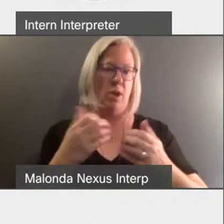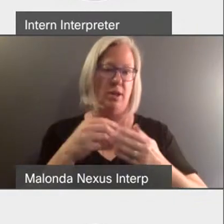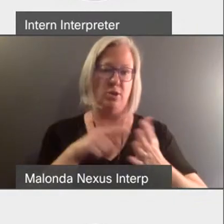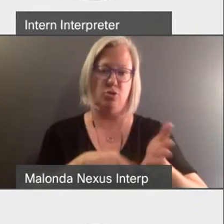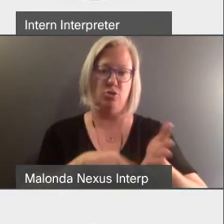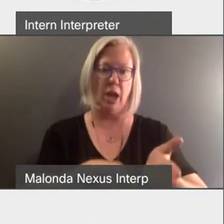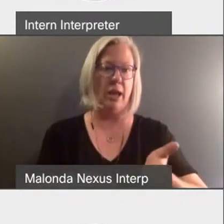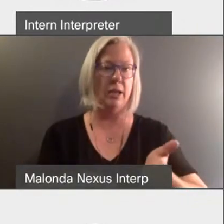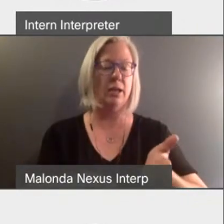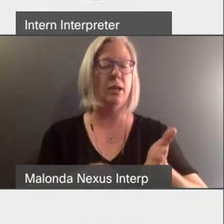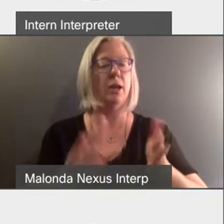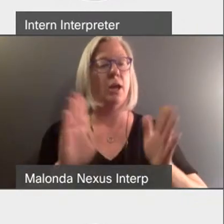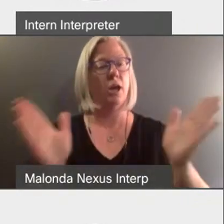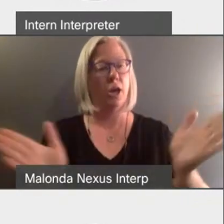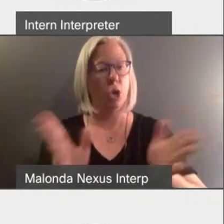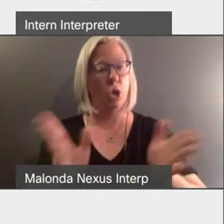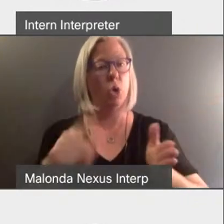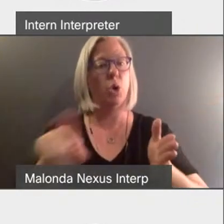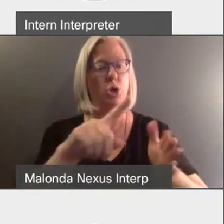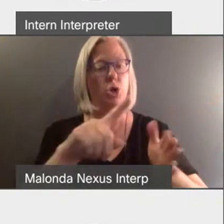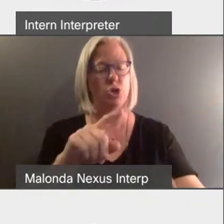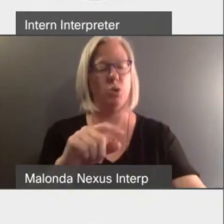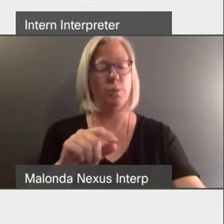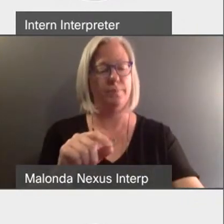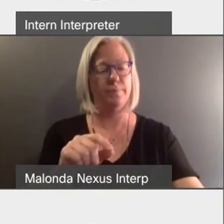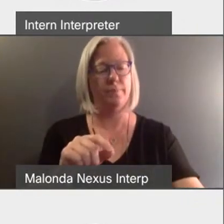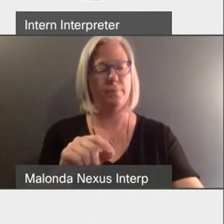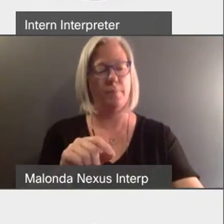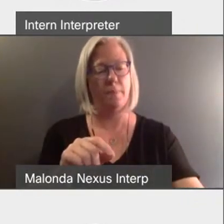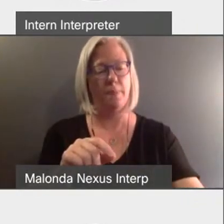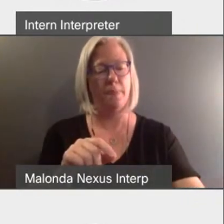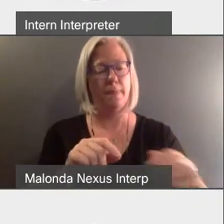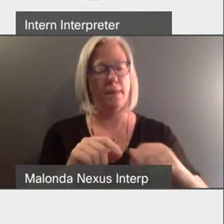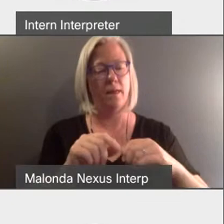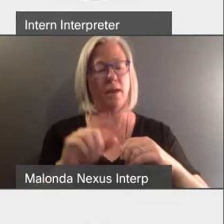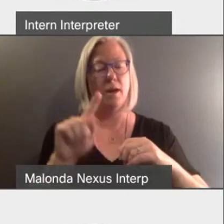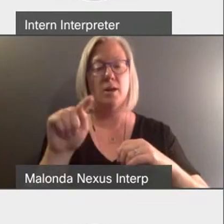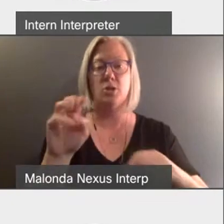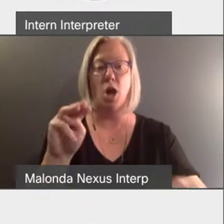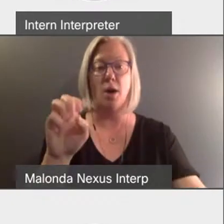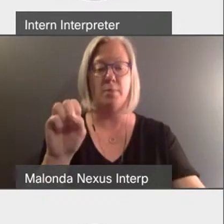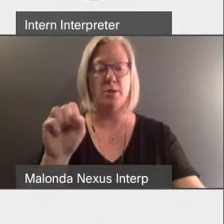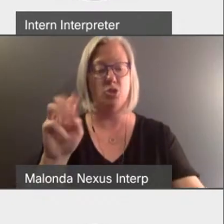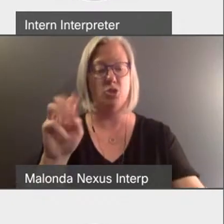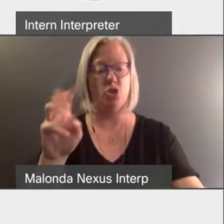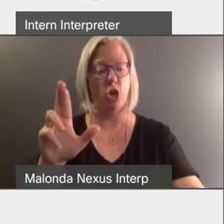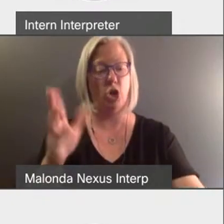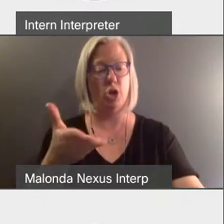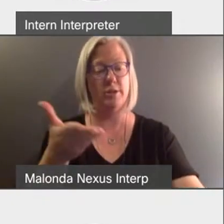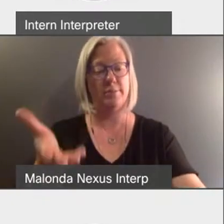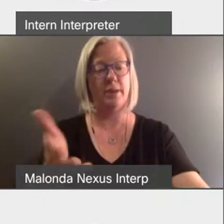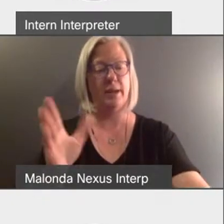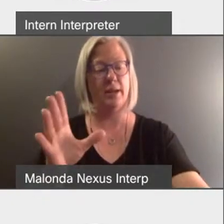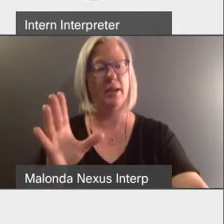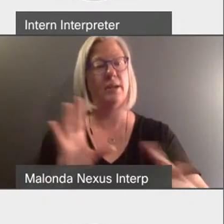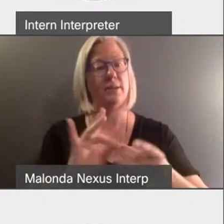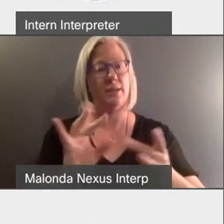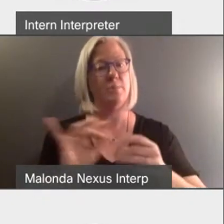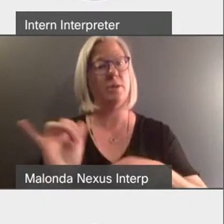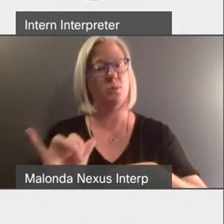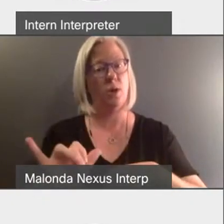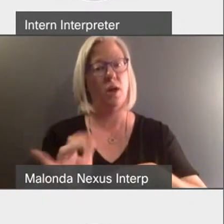And we encourage others. I know Representative Tom Sawyer submitted testimony as well, and others. So again, we